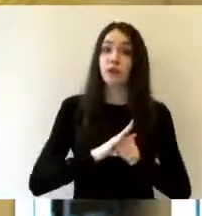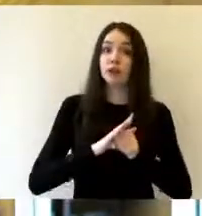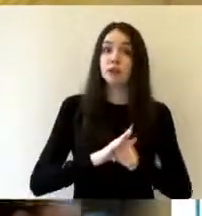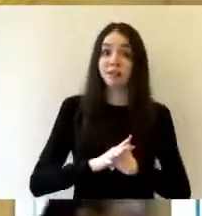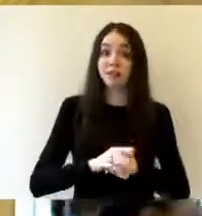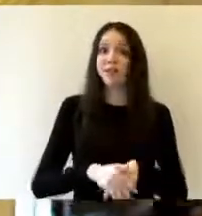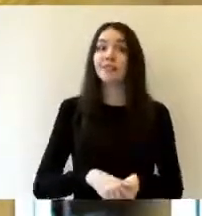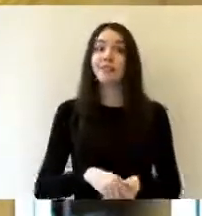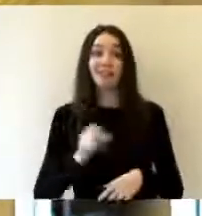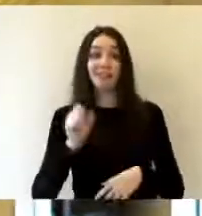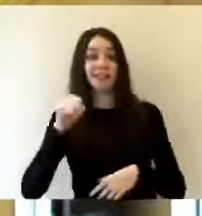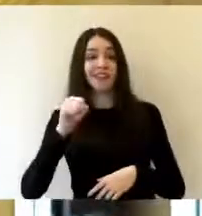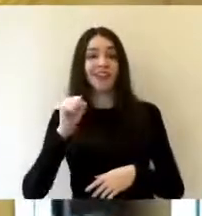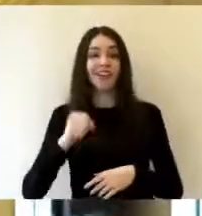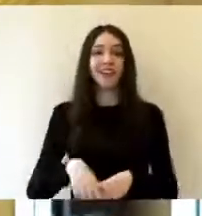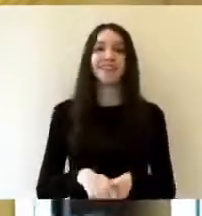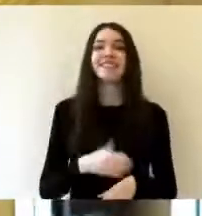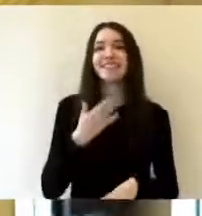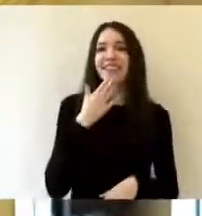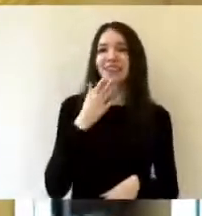Stressful. Yeah. Those questions you need.